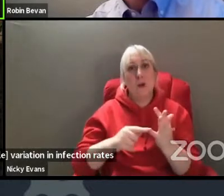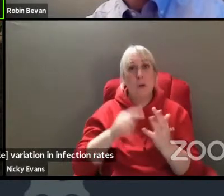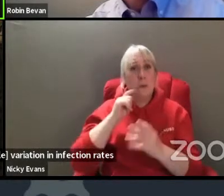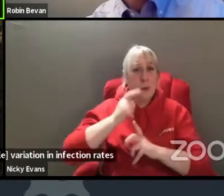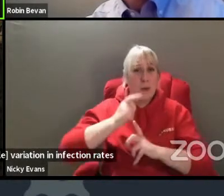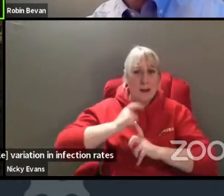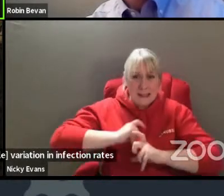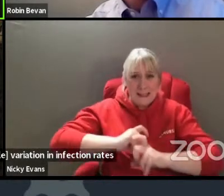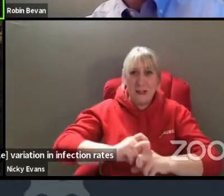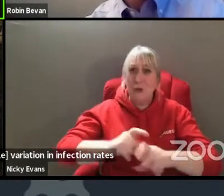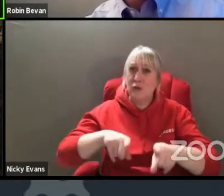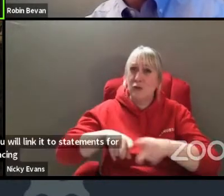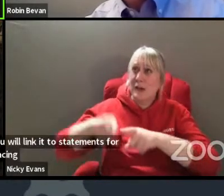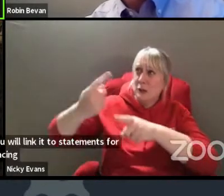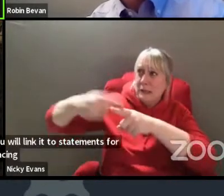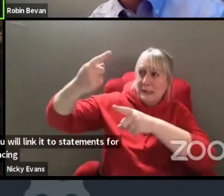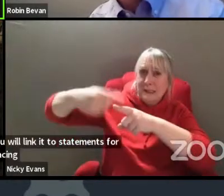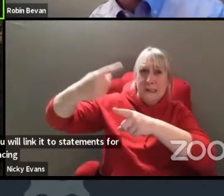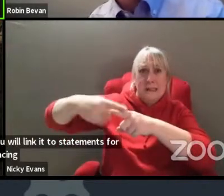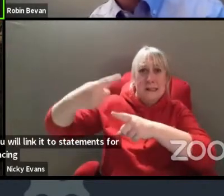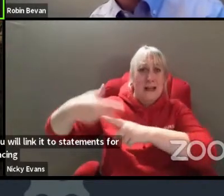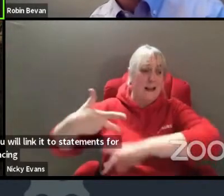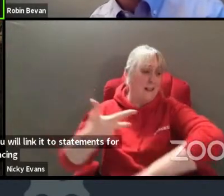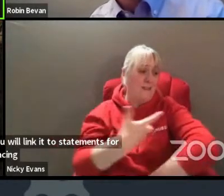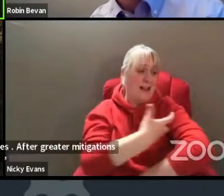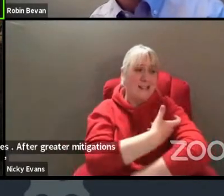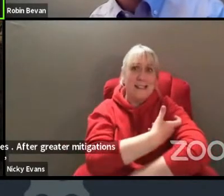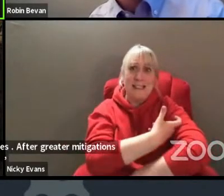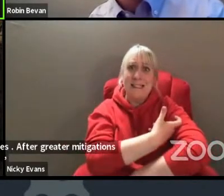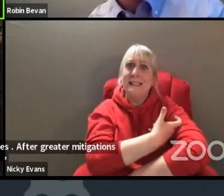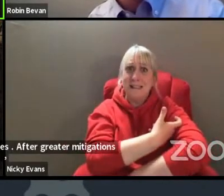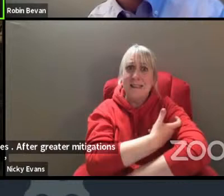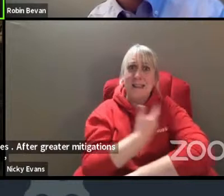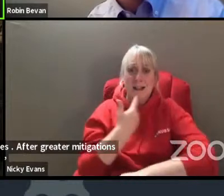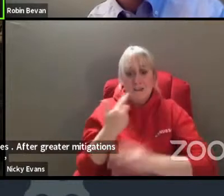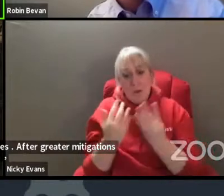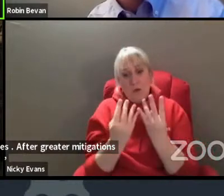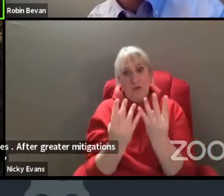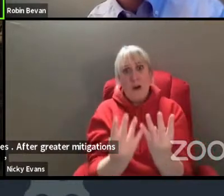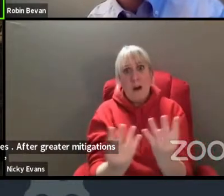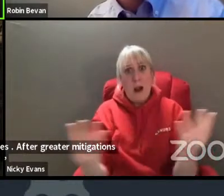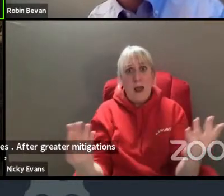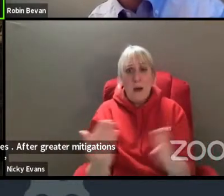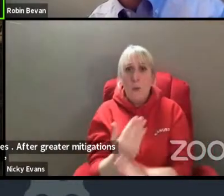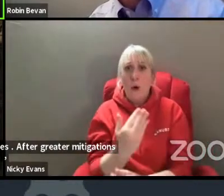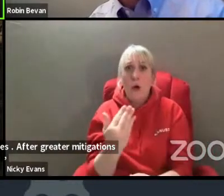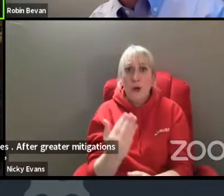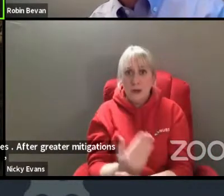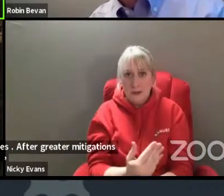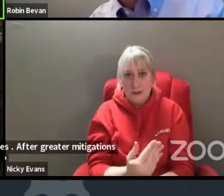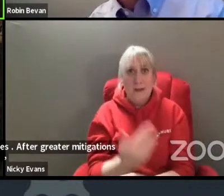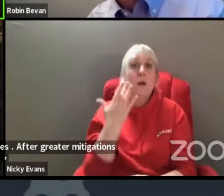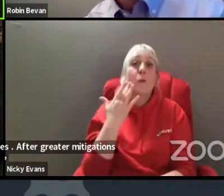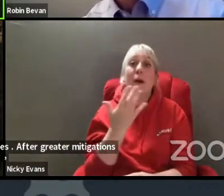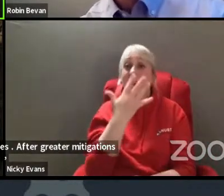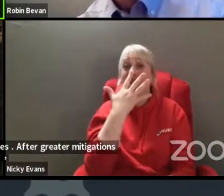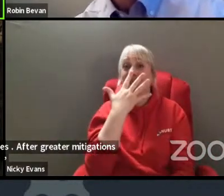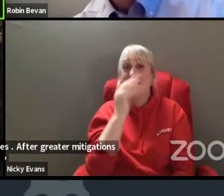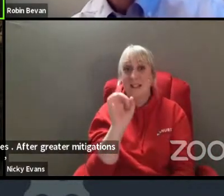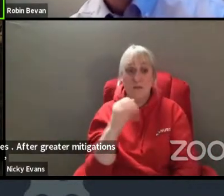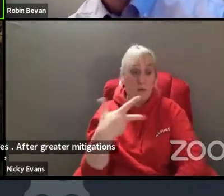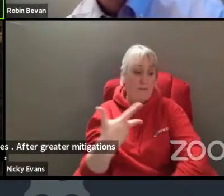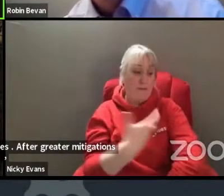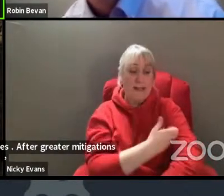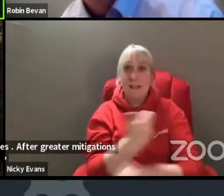the vaccination schedule for frontline key workers after the completion of vaccines for 50-year-olds. This is a